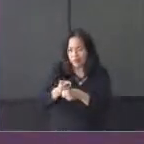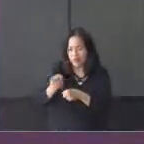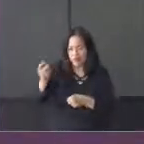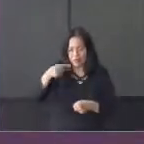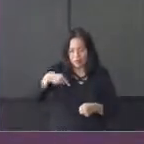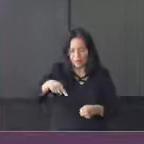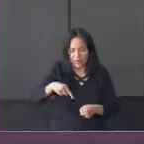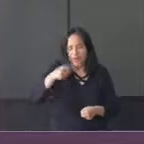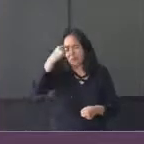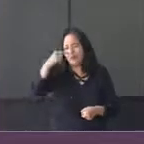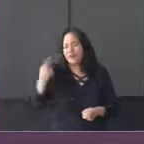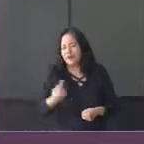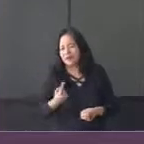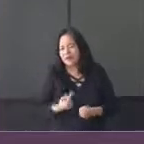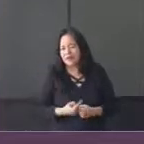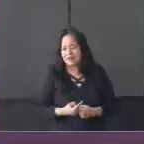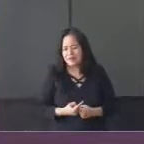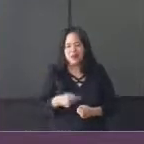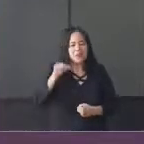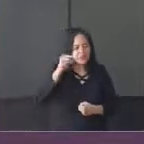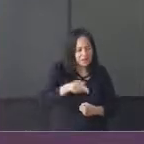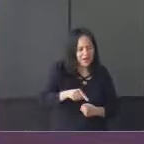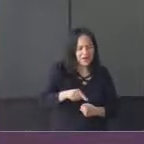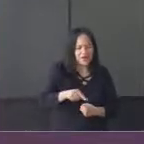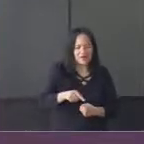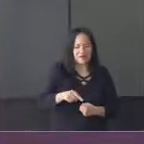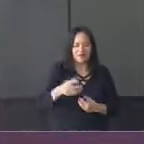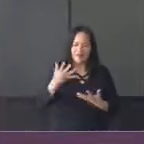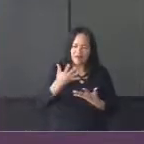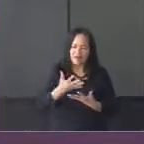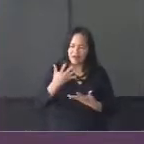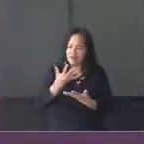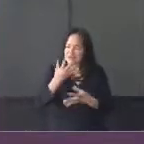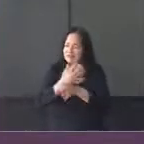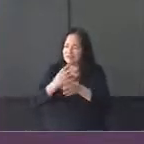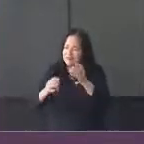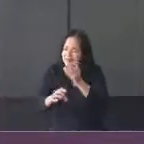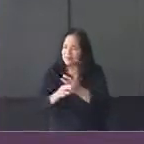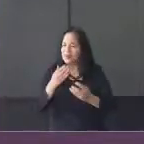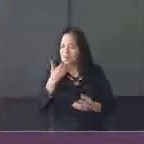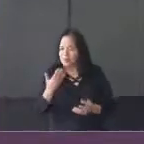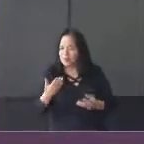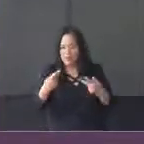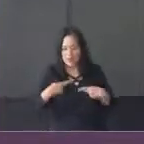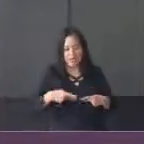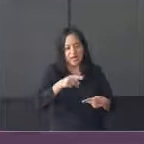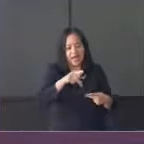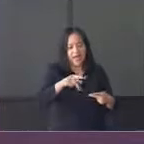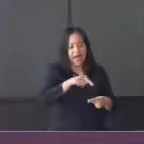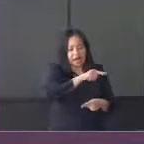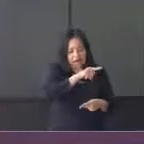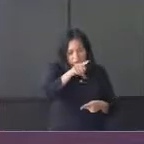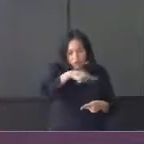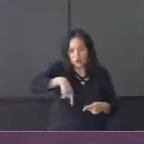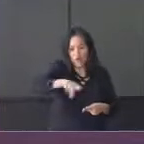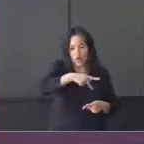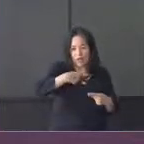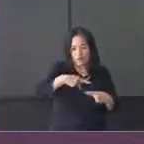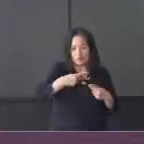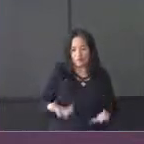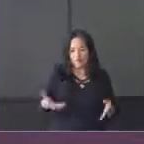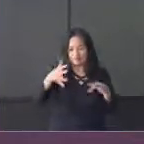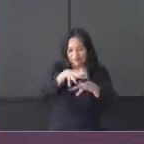cities in order to implement good practices and policies and, above all, foster the inclusion